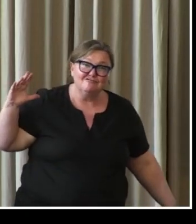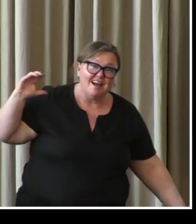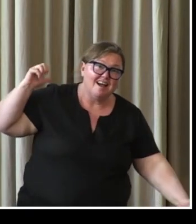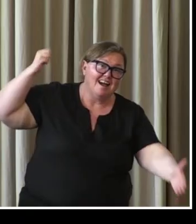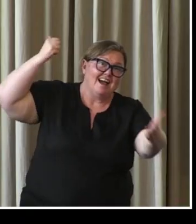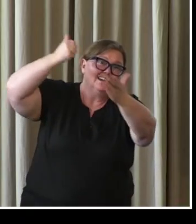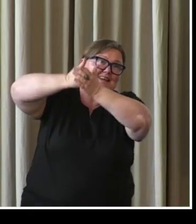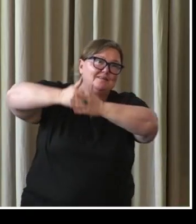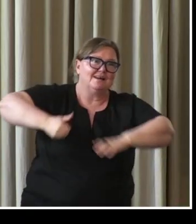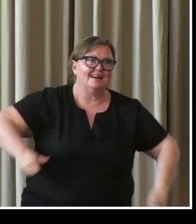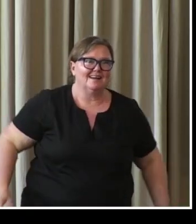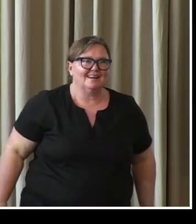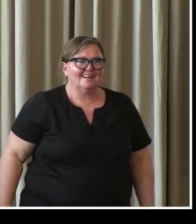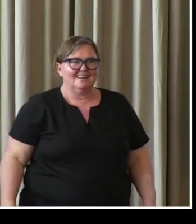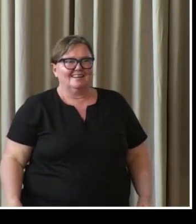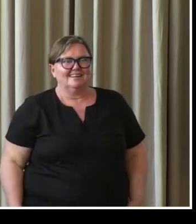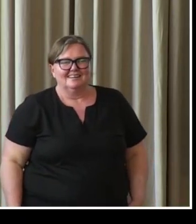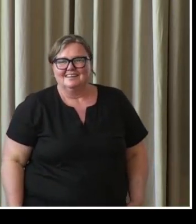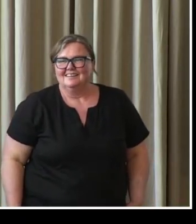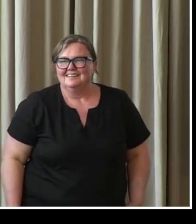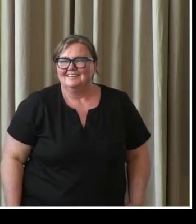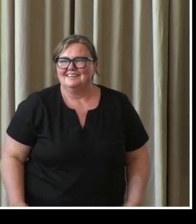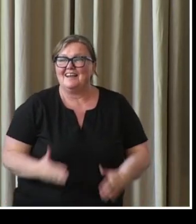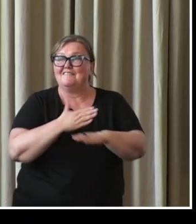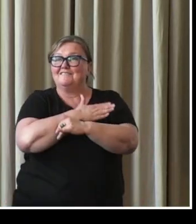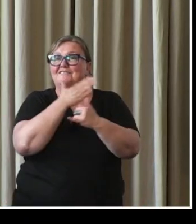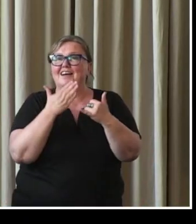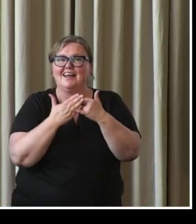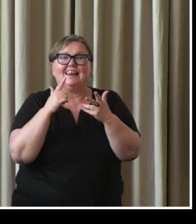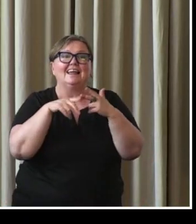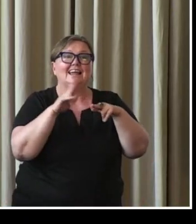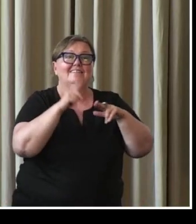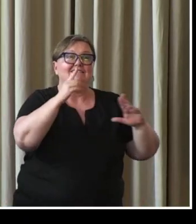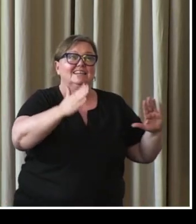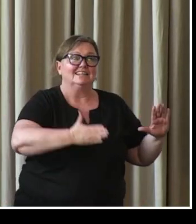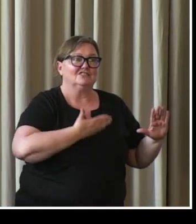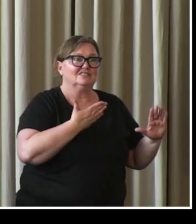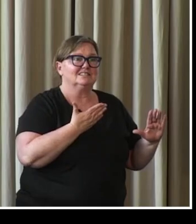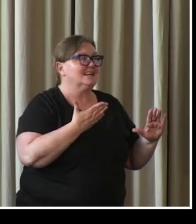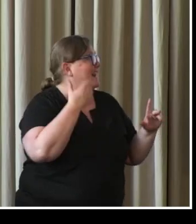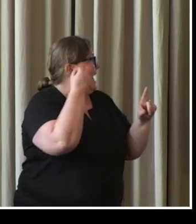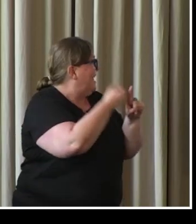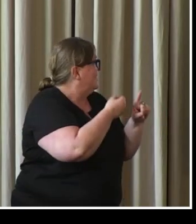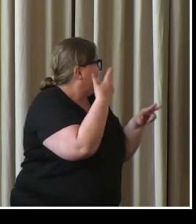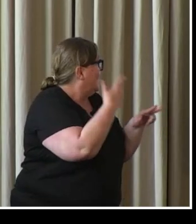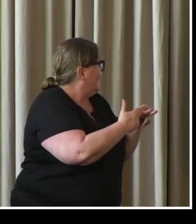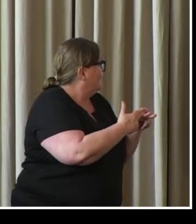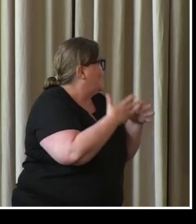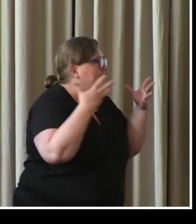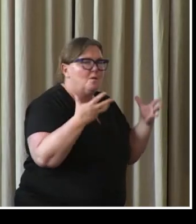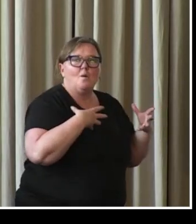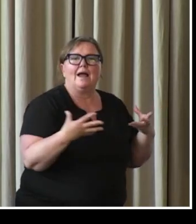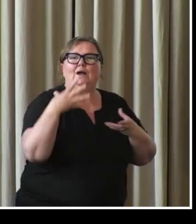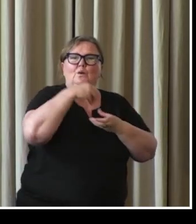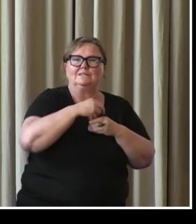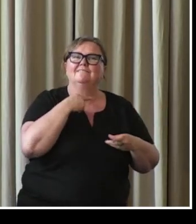the back with Irene. And finally, if you're interested in advocating for greater inclusion